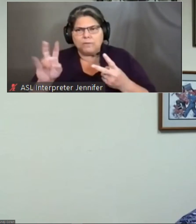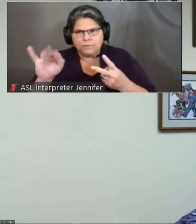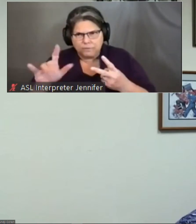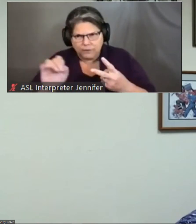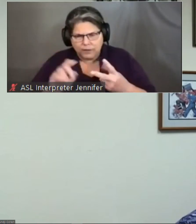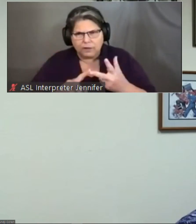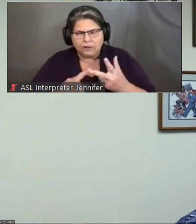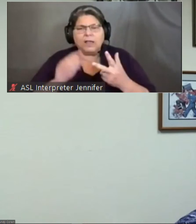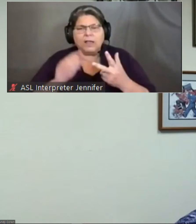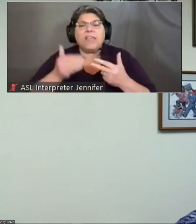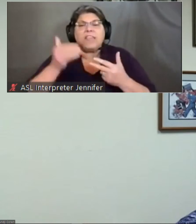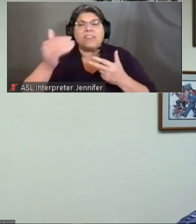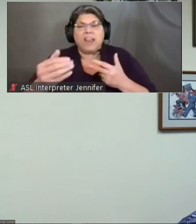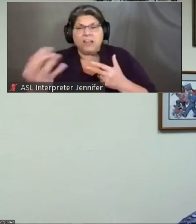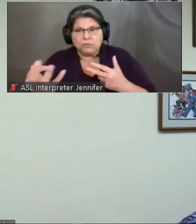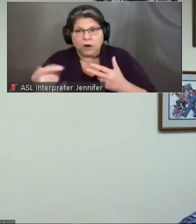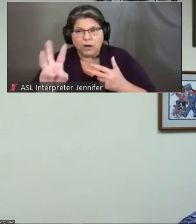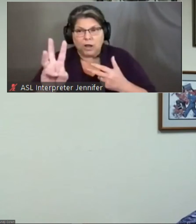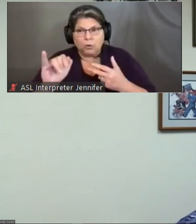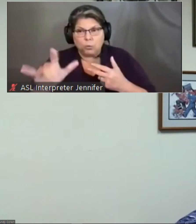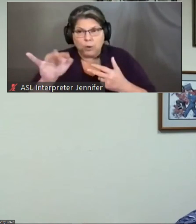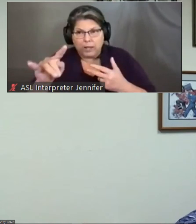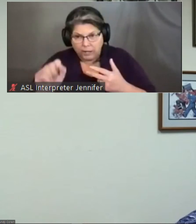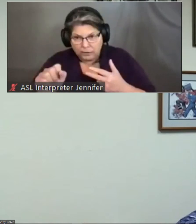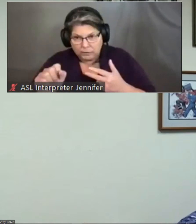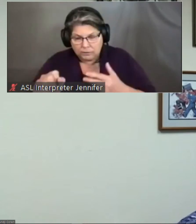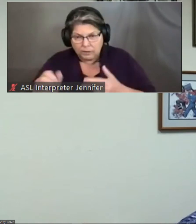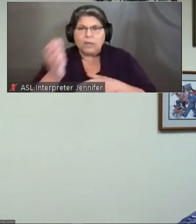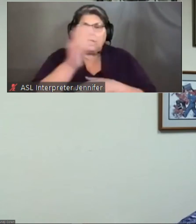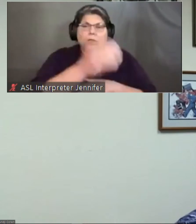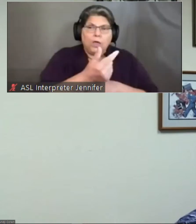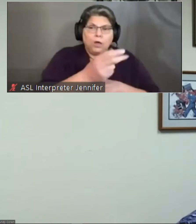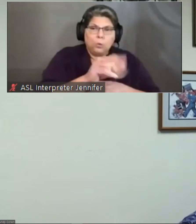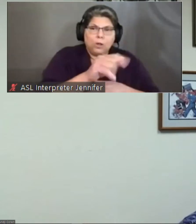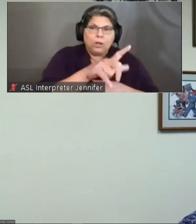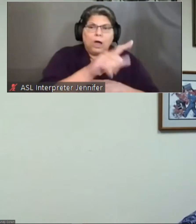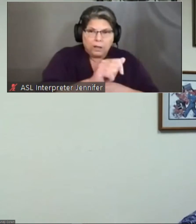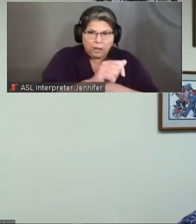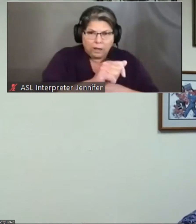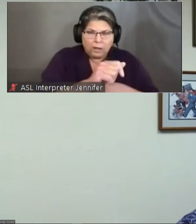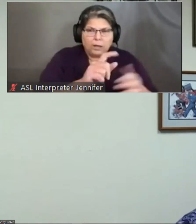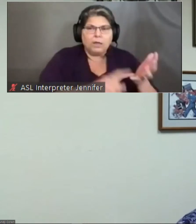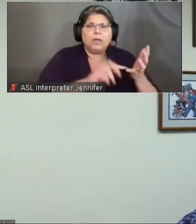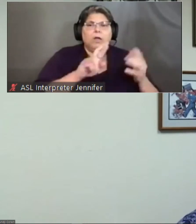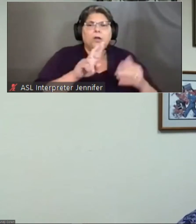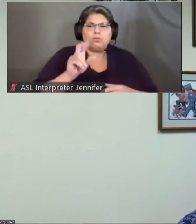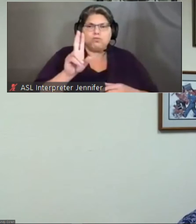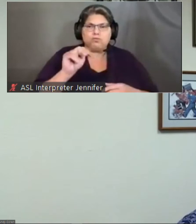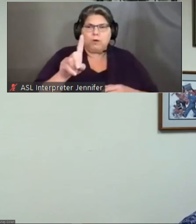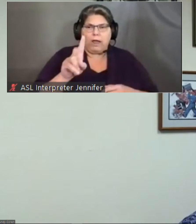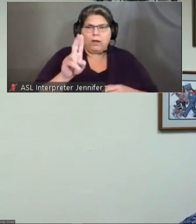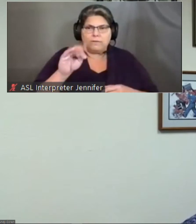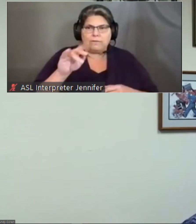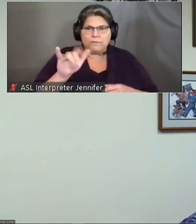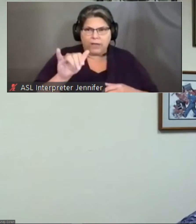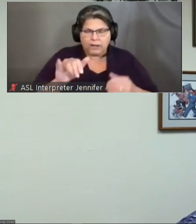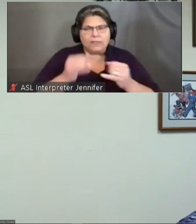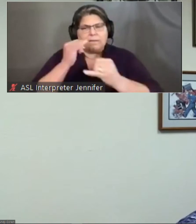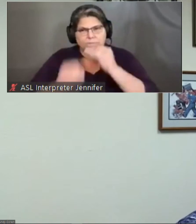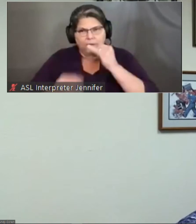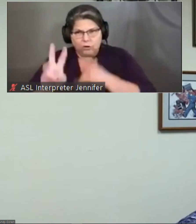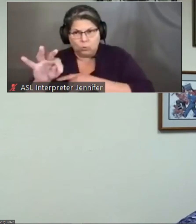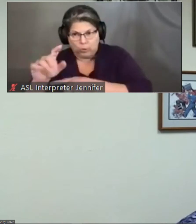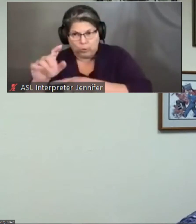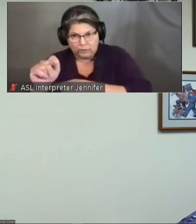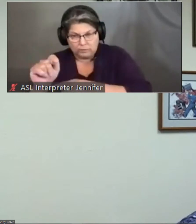Willits, then Gualala, Boonville, and finally Round Valley, Willits. Consolidated Tribal Health continues